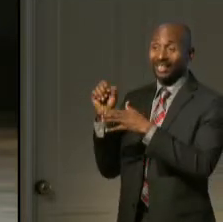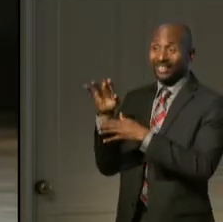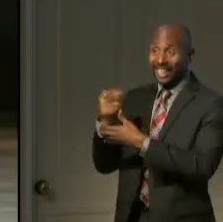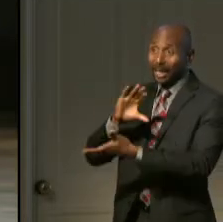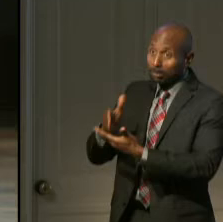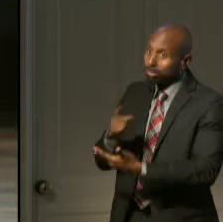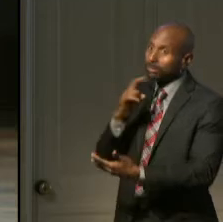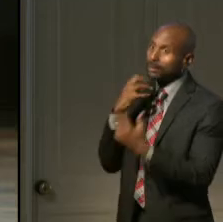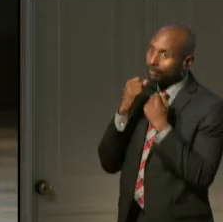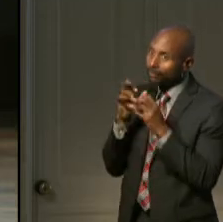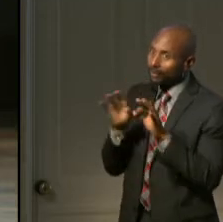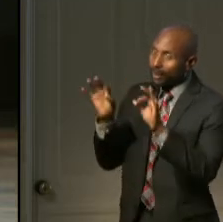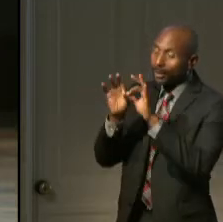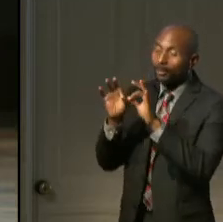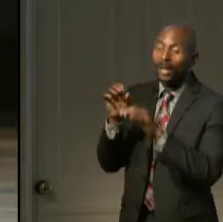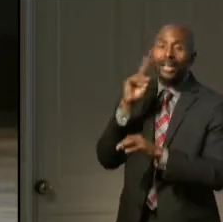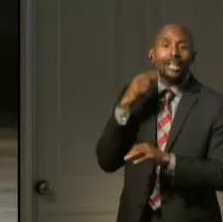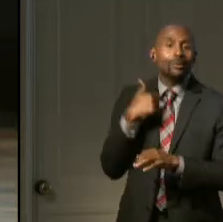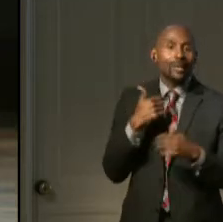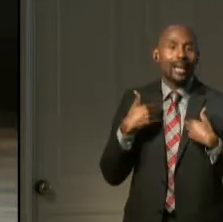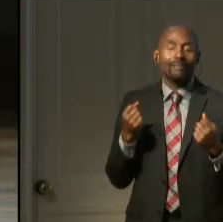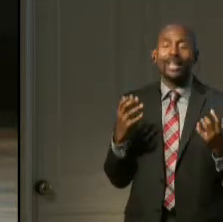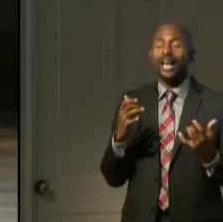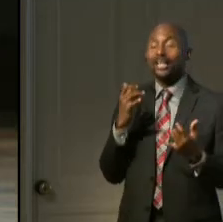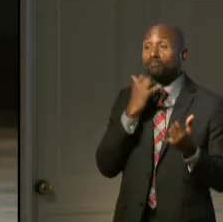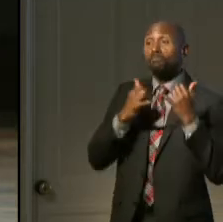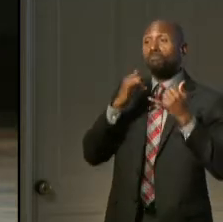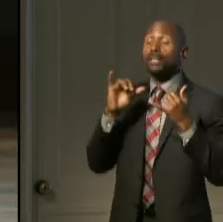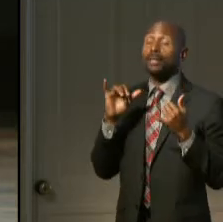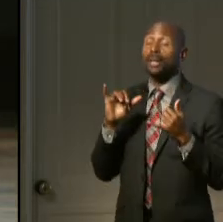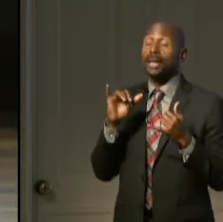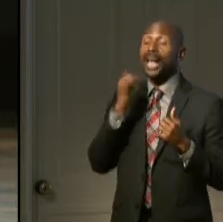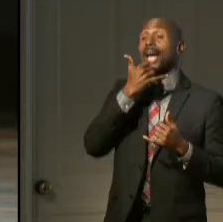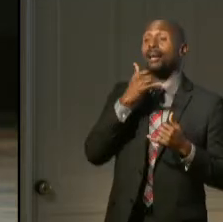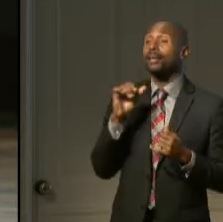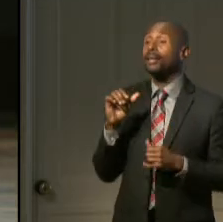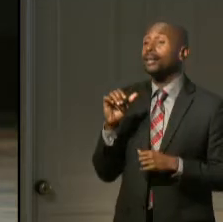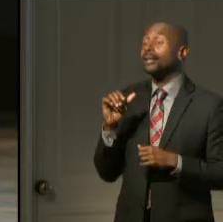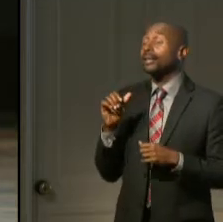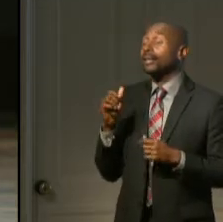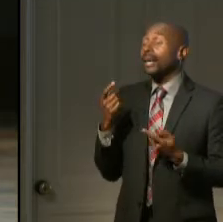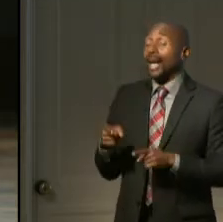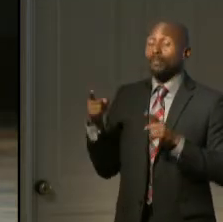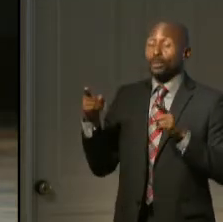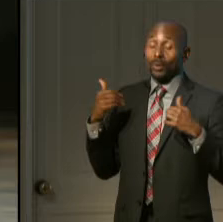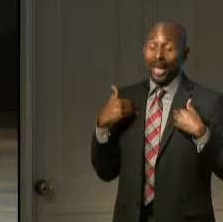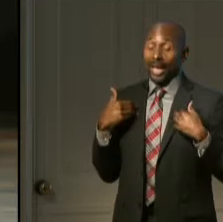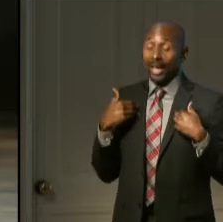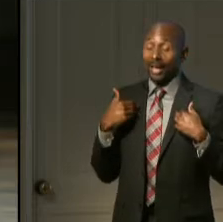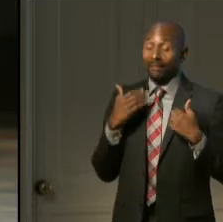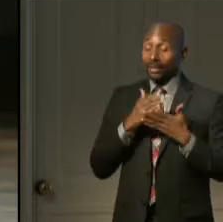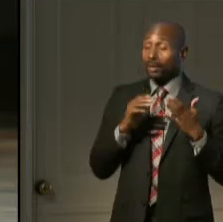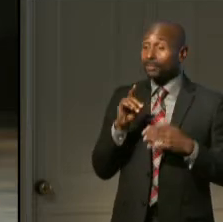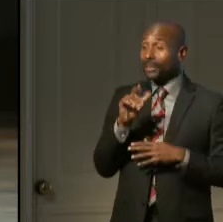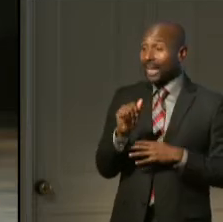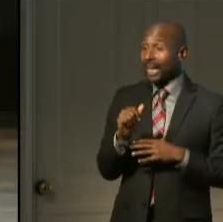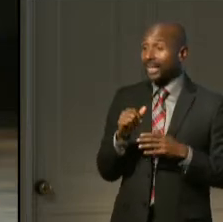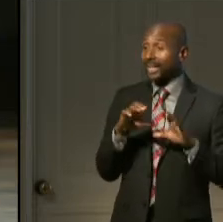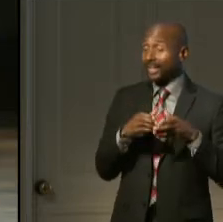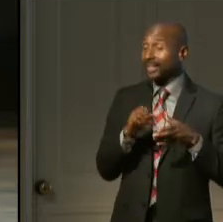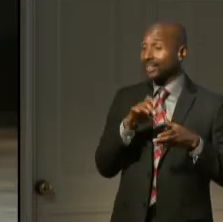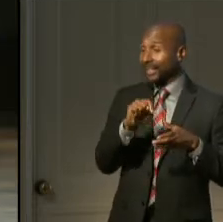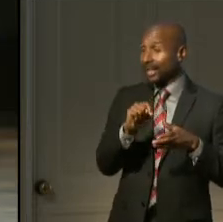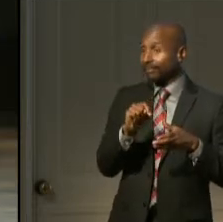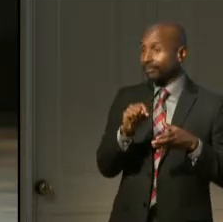lot of accidental data sets. I have some friends who work at the Surfrider Foundation, where they have people who test water on